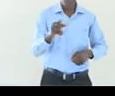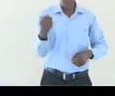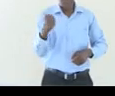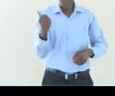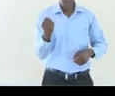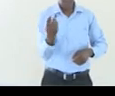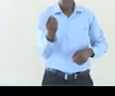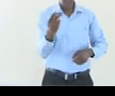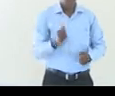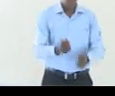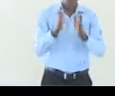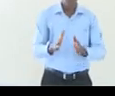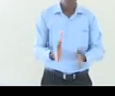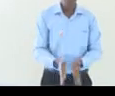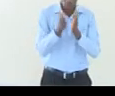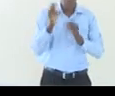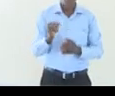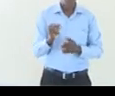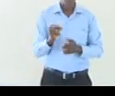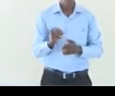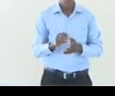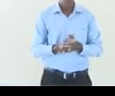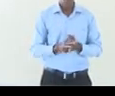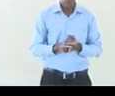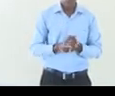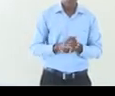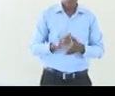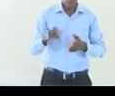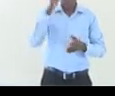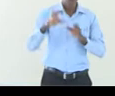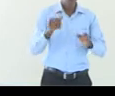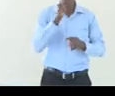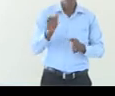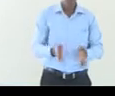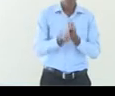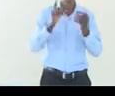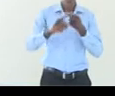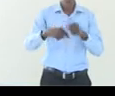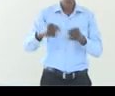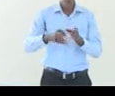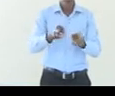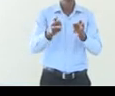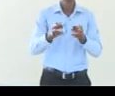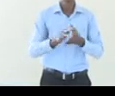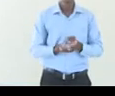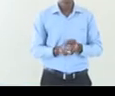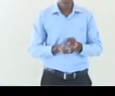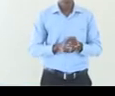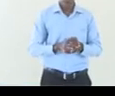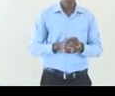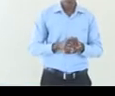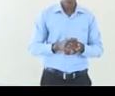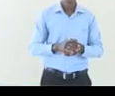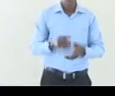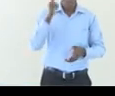them. And he had to ask, did he tell them, please, I beg, don't go away? Is that what he told them? He turned to them and